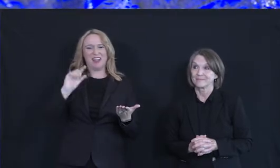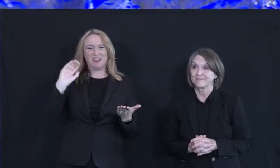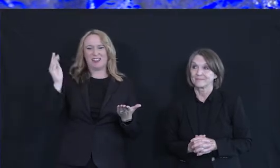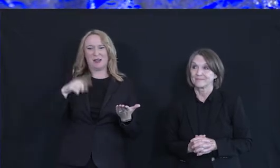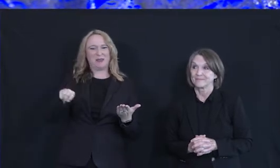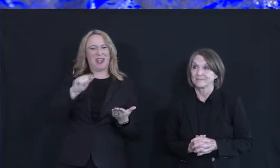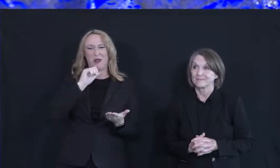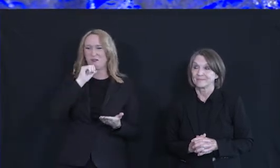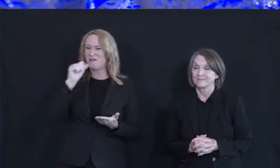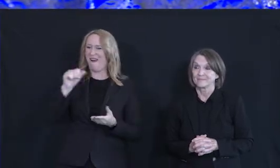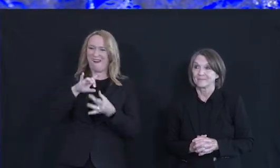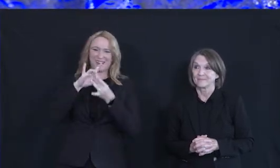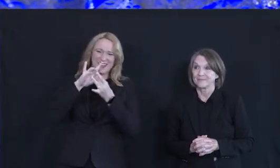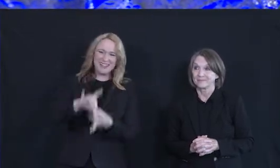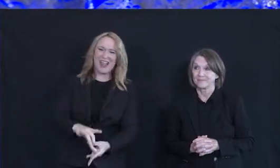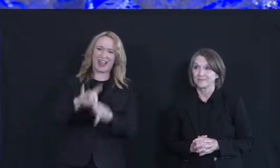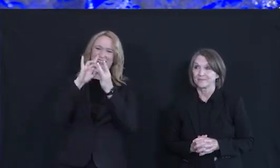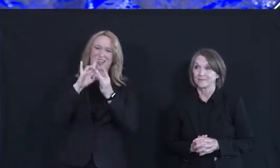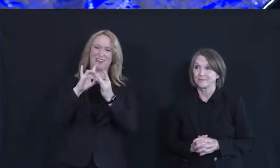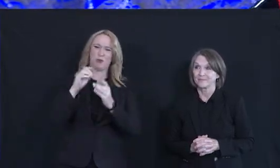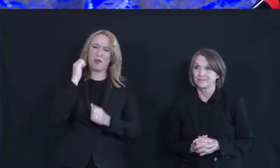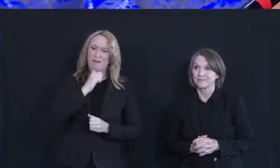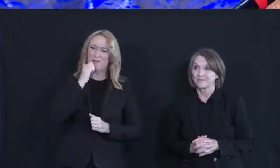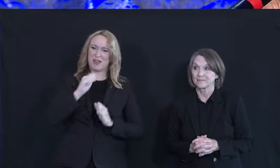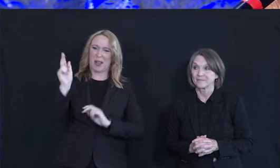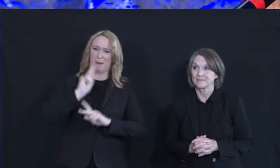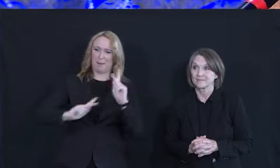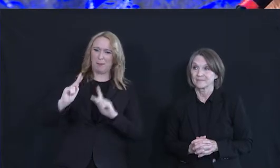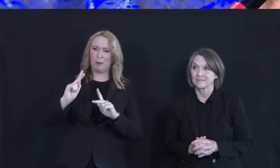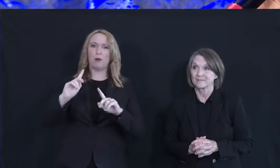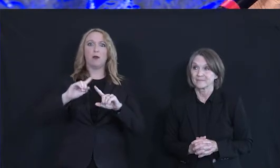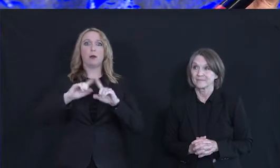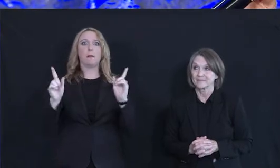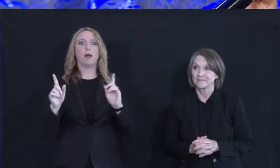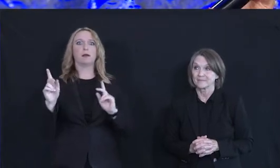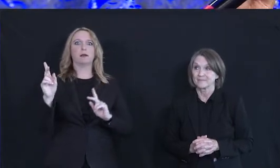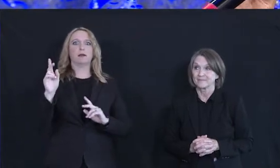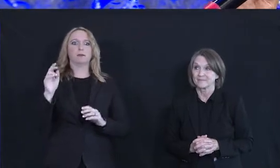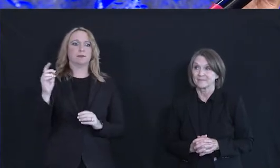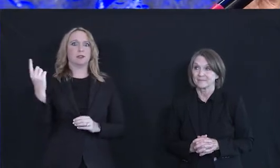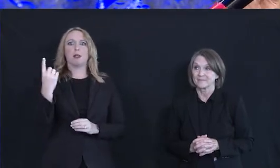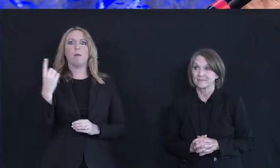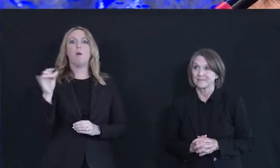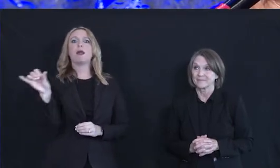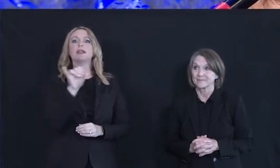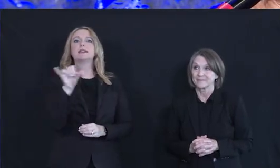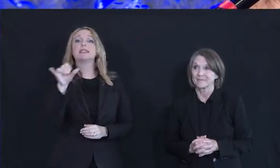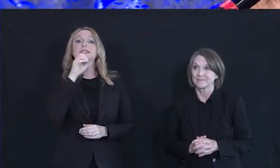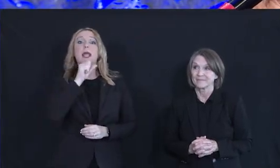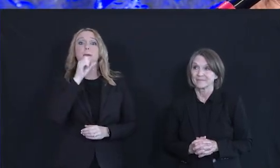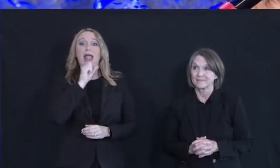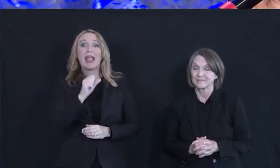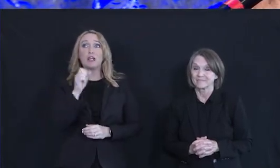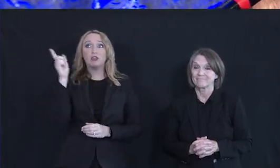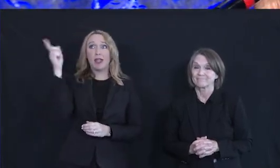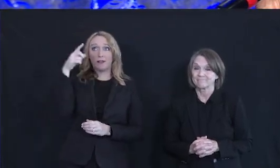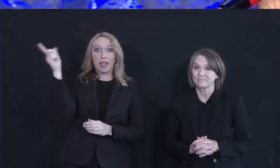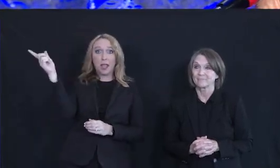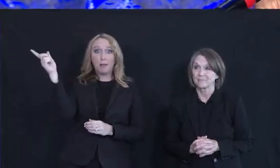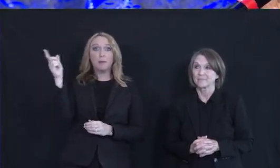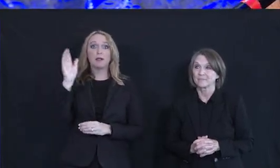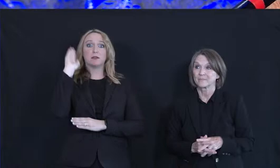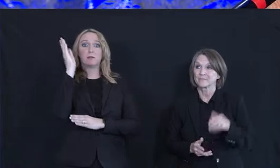DC whereas I think if someone the same age spoke here in Fort Worth they would still get it things are just different when you're connected to your community